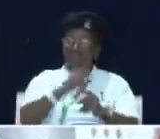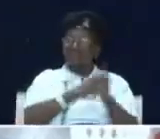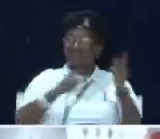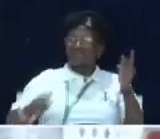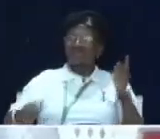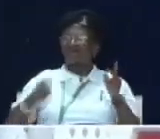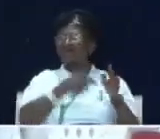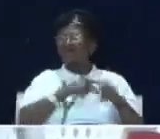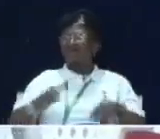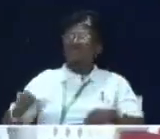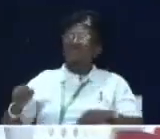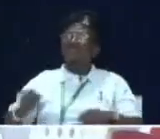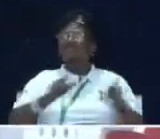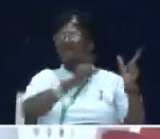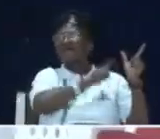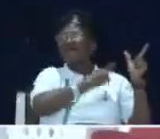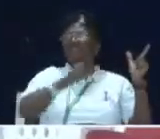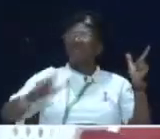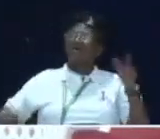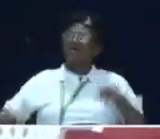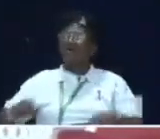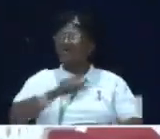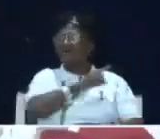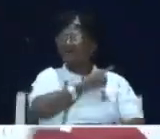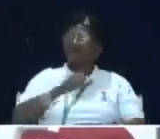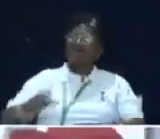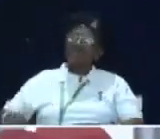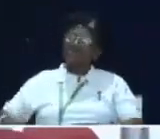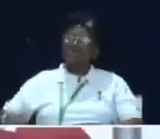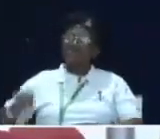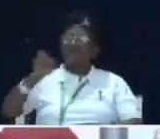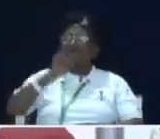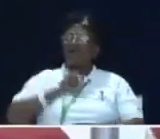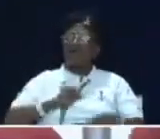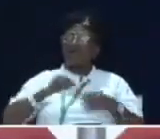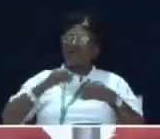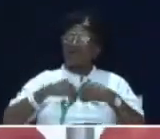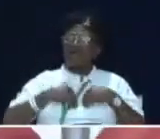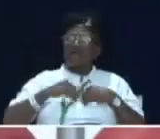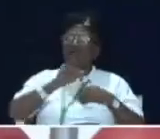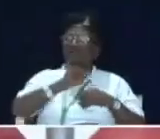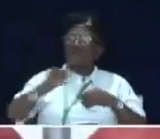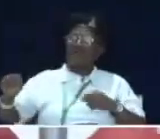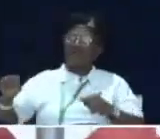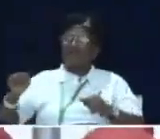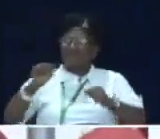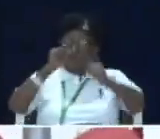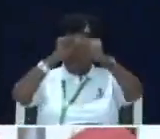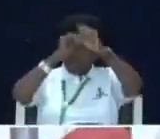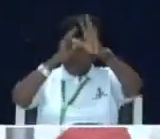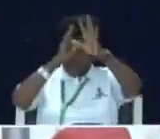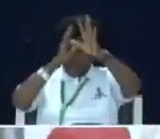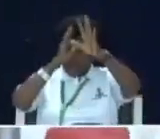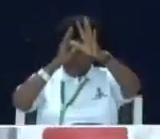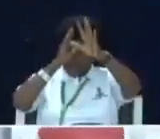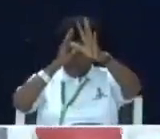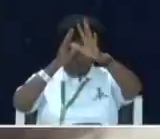is King of Kings and Lord of Lords. I have a